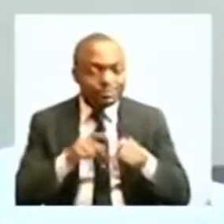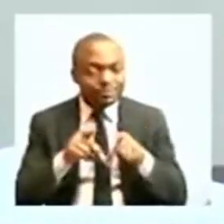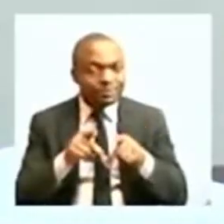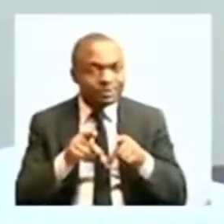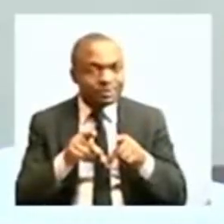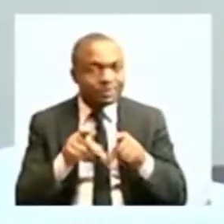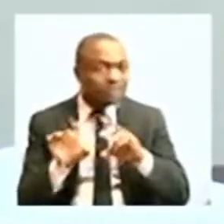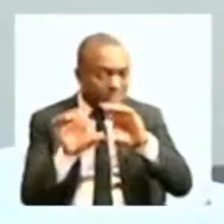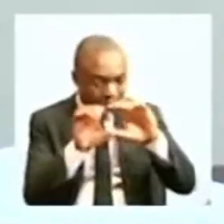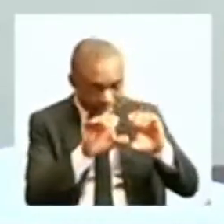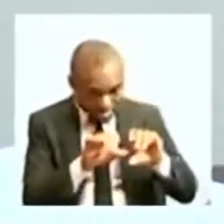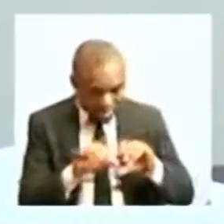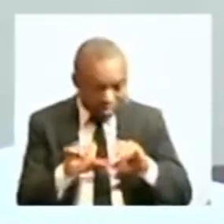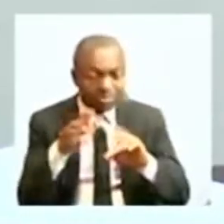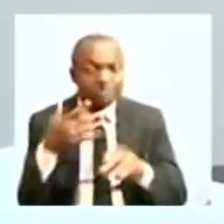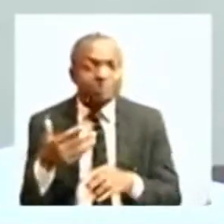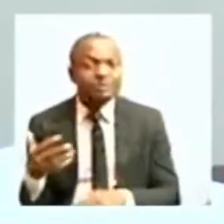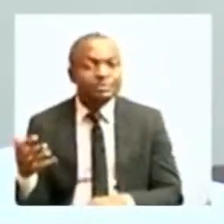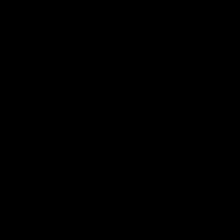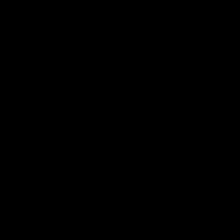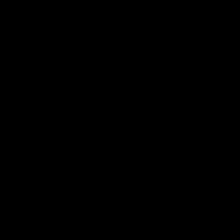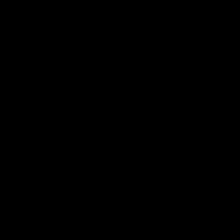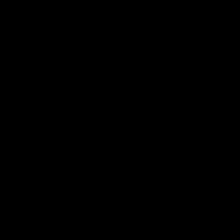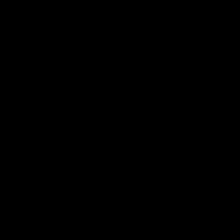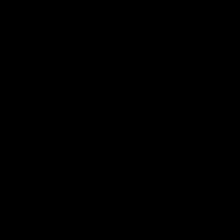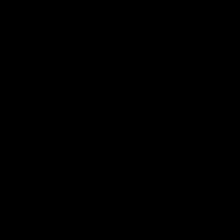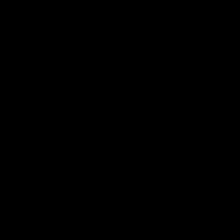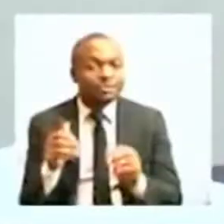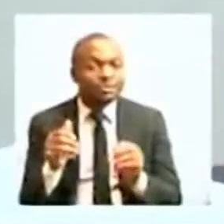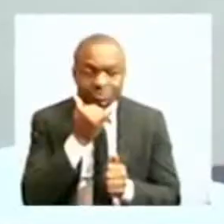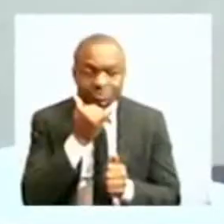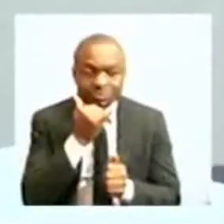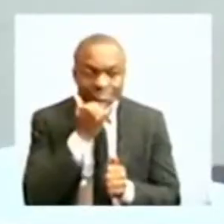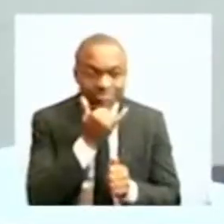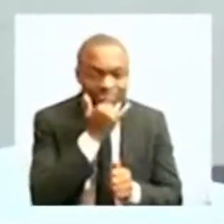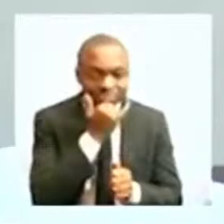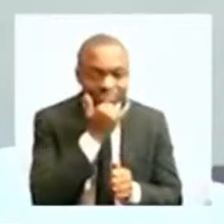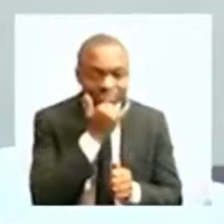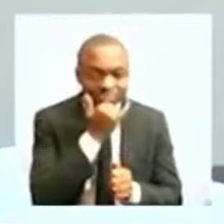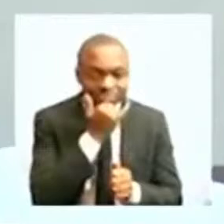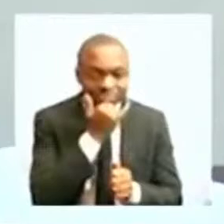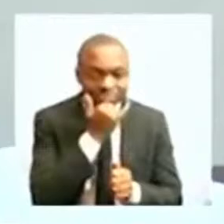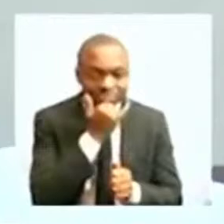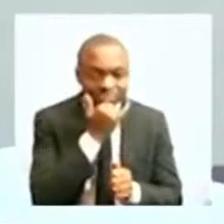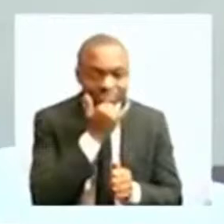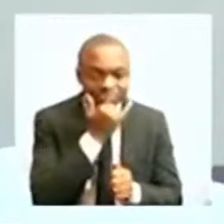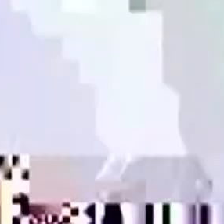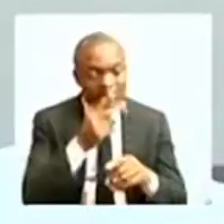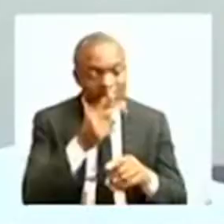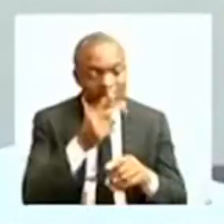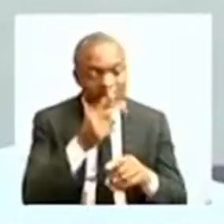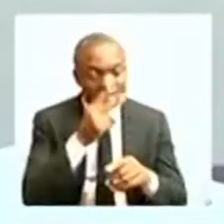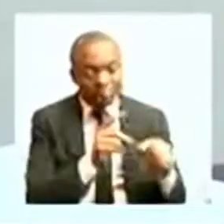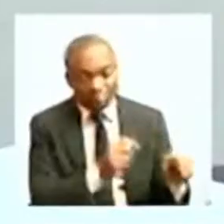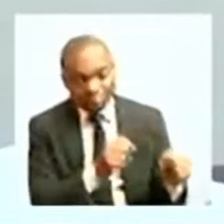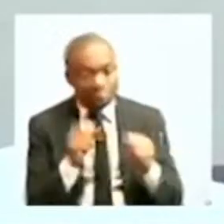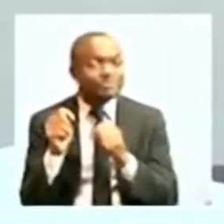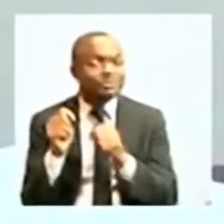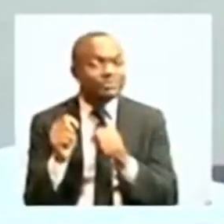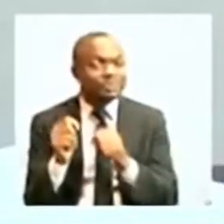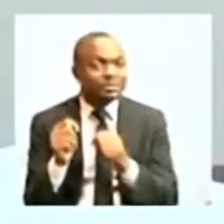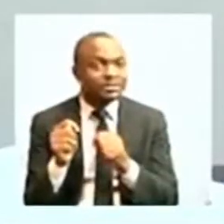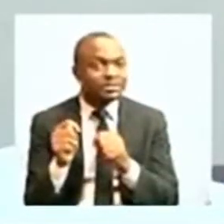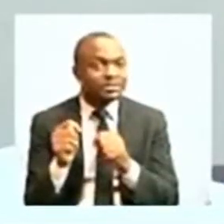who are doing things with impunity are being spared? What? So you see that